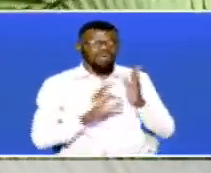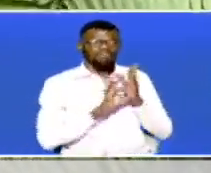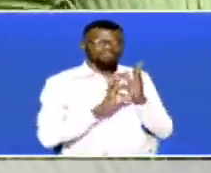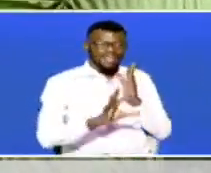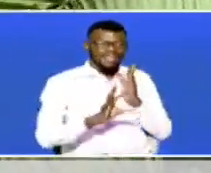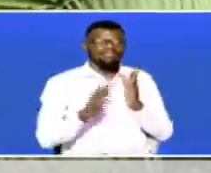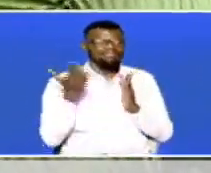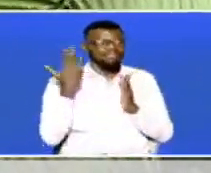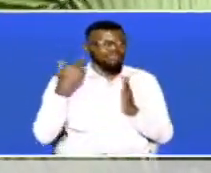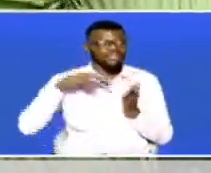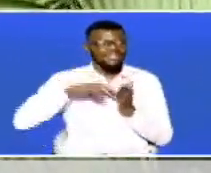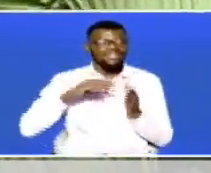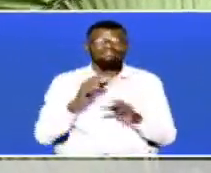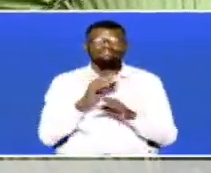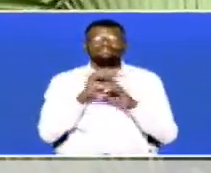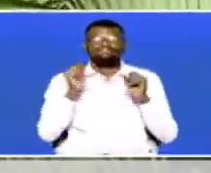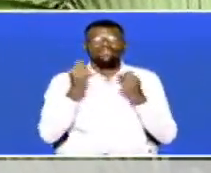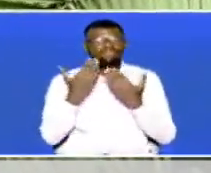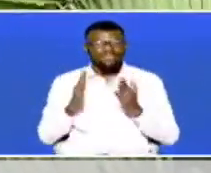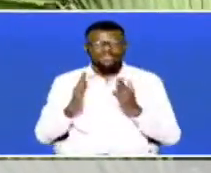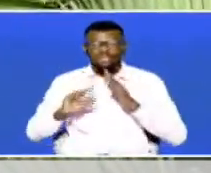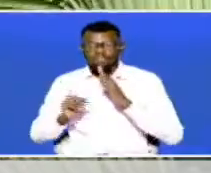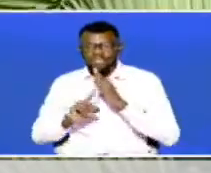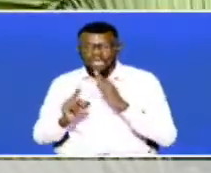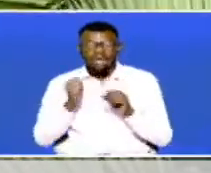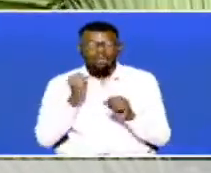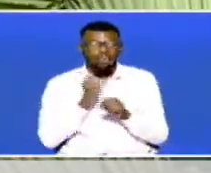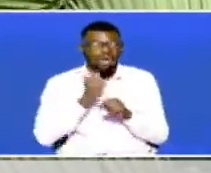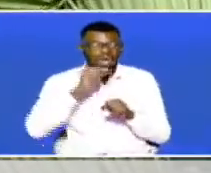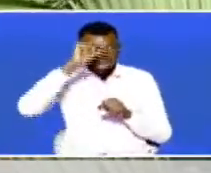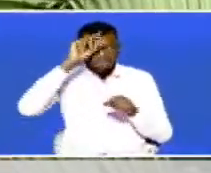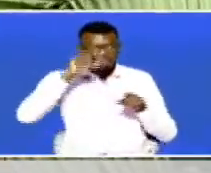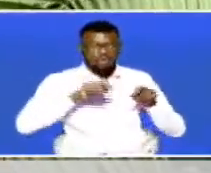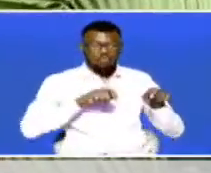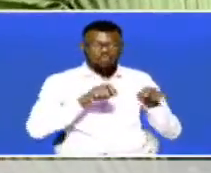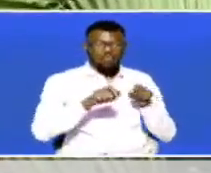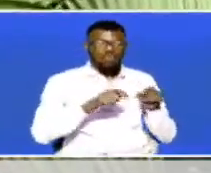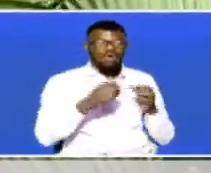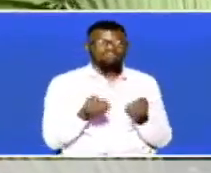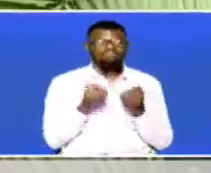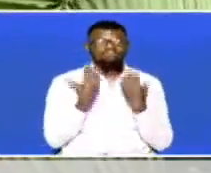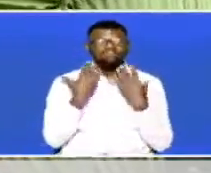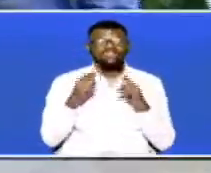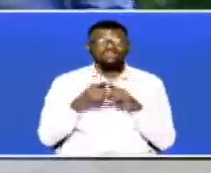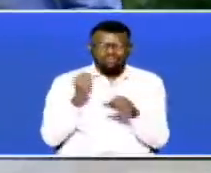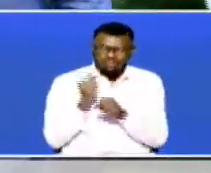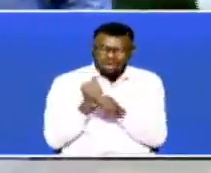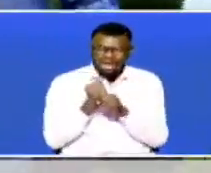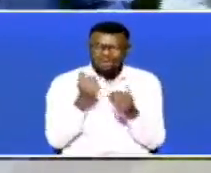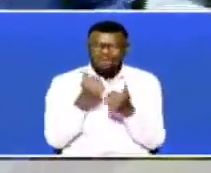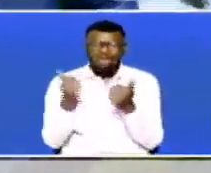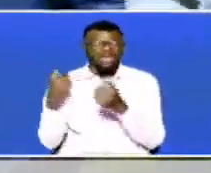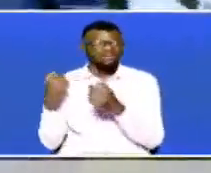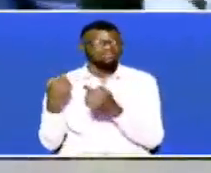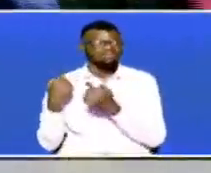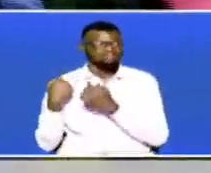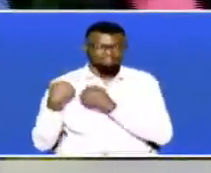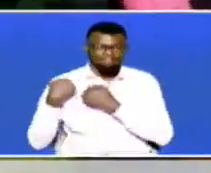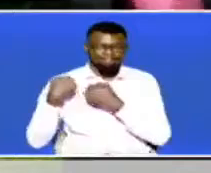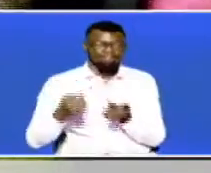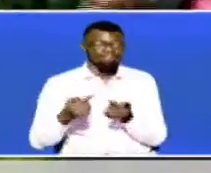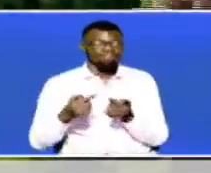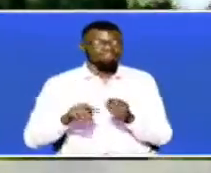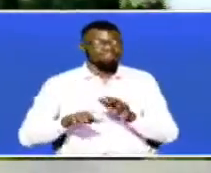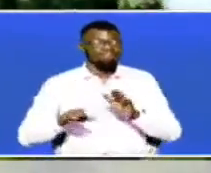presidency. Martha has been a minister. She knows how to run government. And Martha's record speaks for itself. The new twist in the running